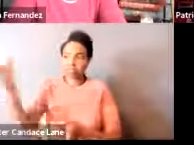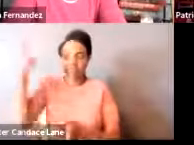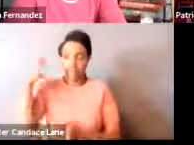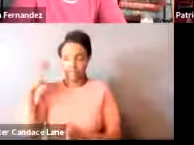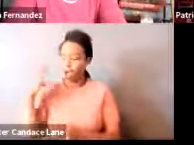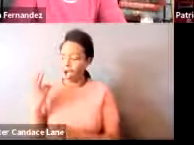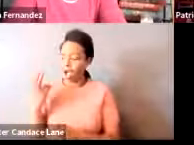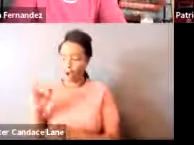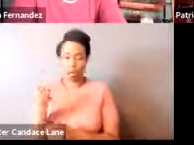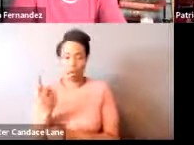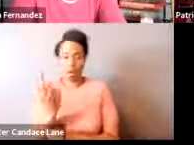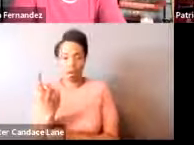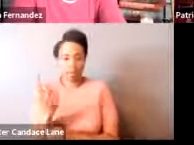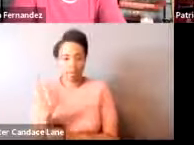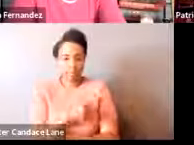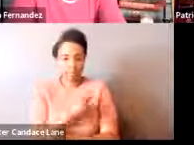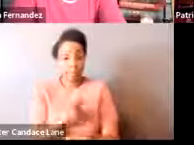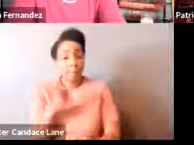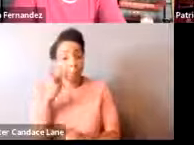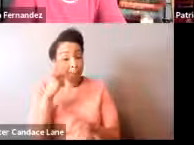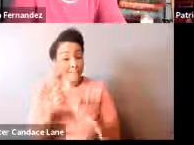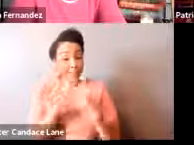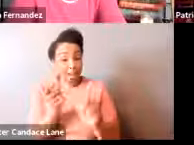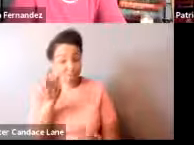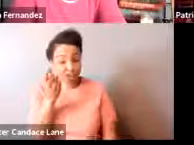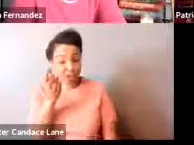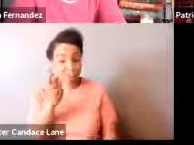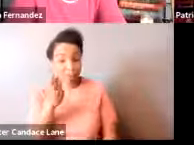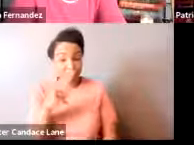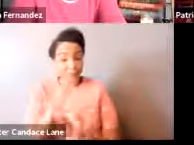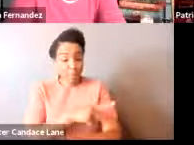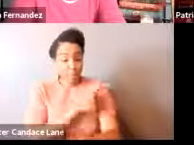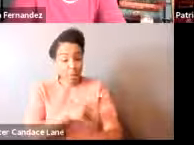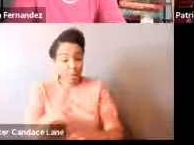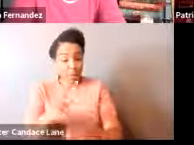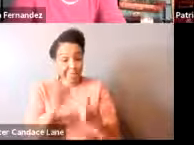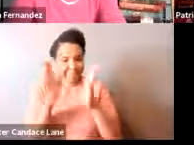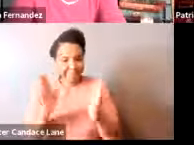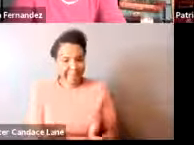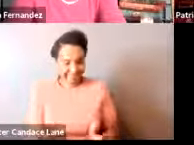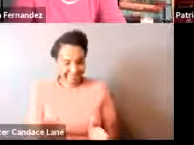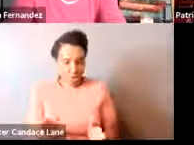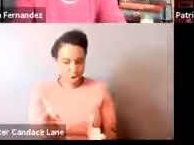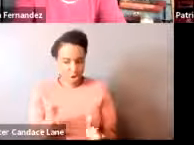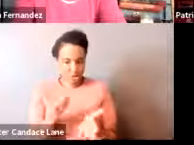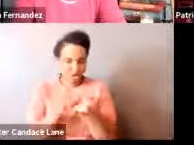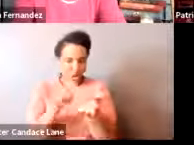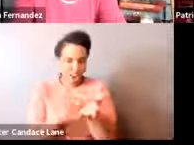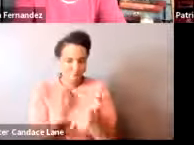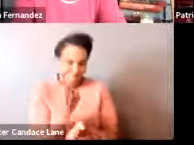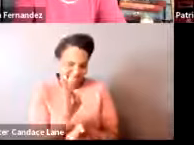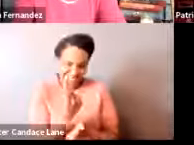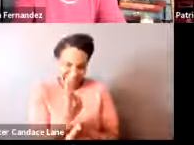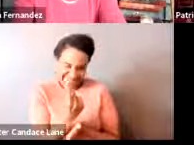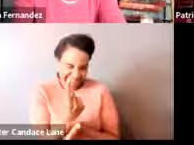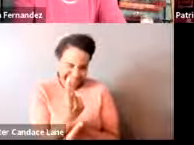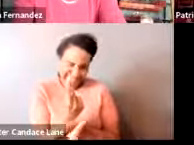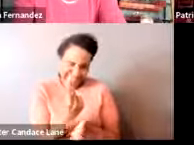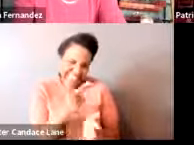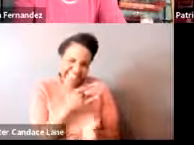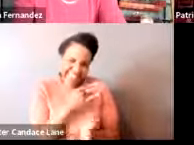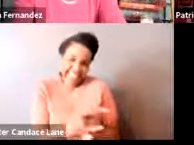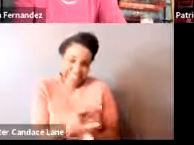But for poets, we know that you never write one poem, right? You may write